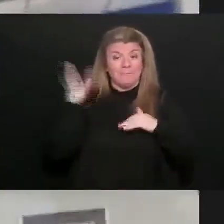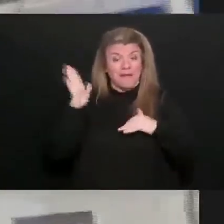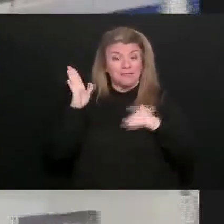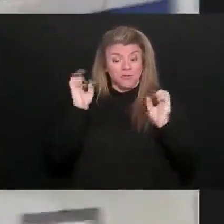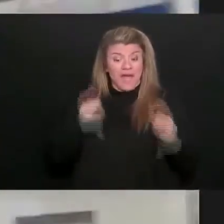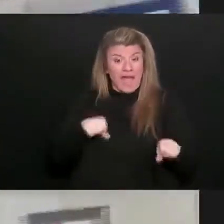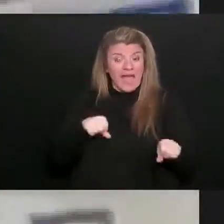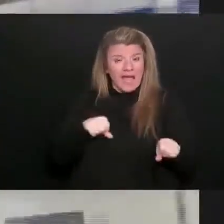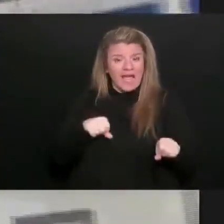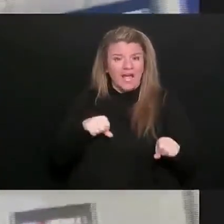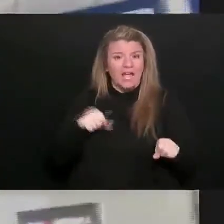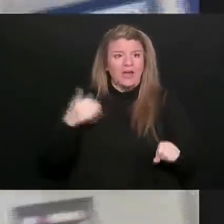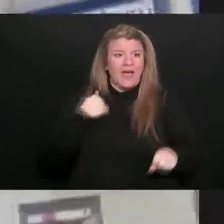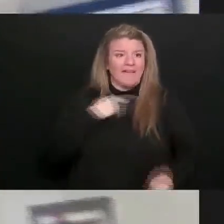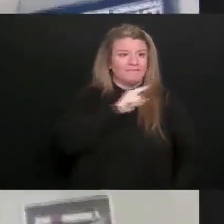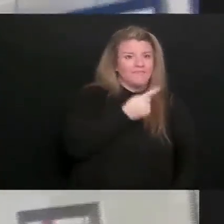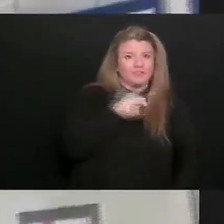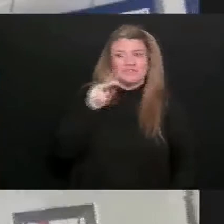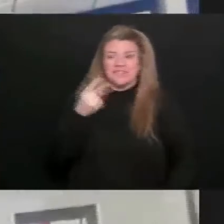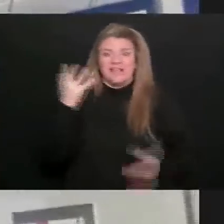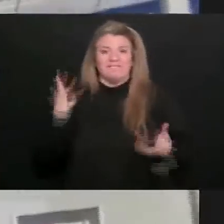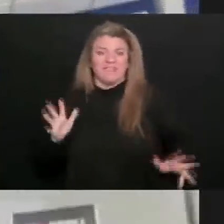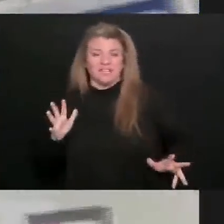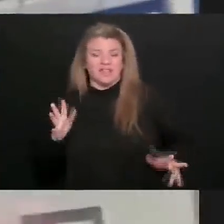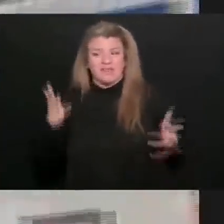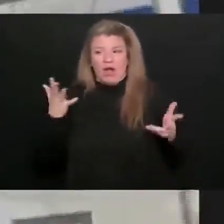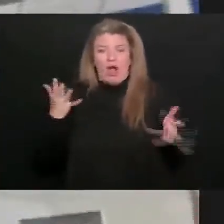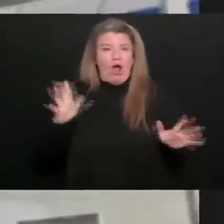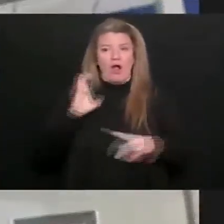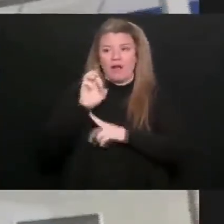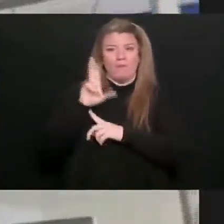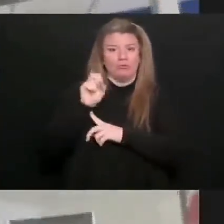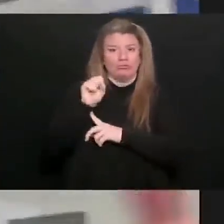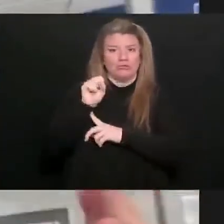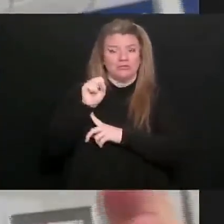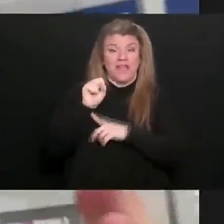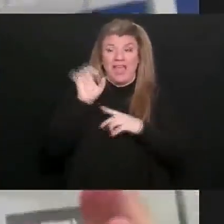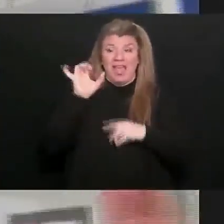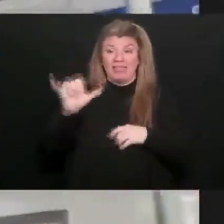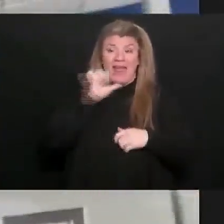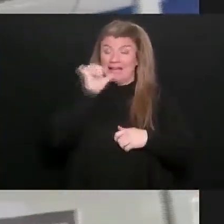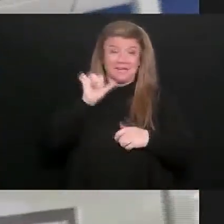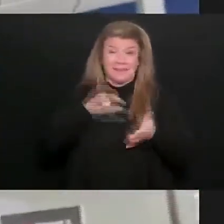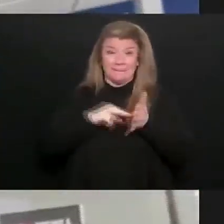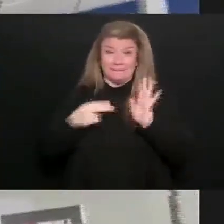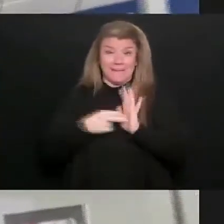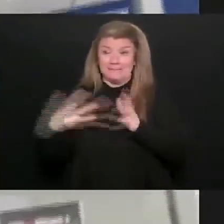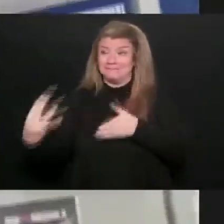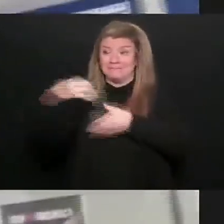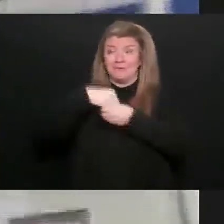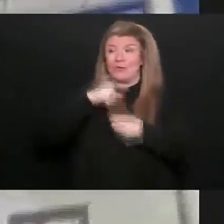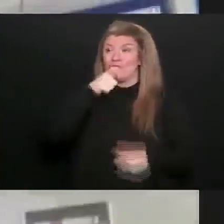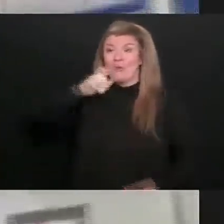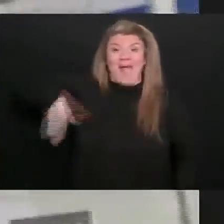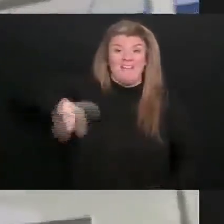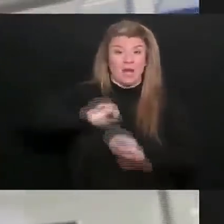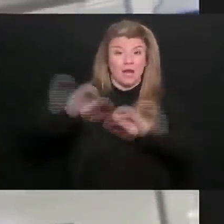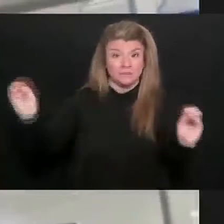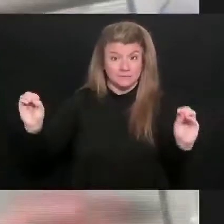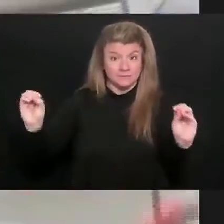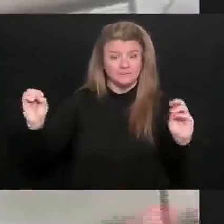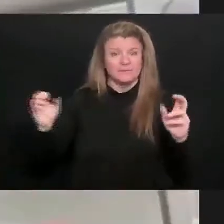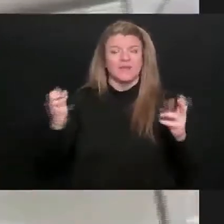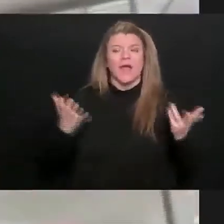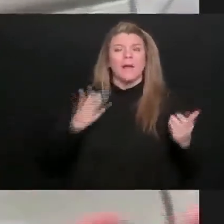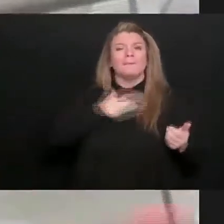eligible, meaning they had the first and second shot, have gotten the booster. And that's not even counting the people who haven't even had the first and second shot, 18 plus. I framed